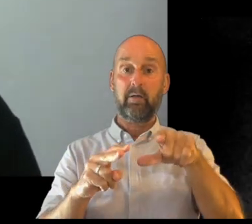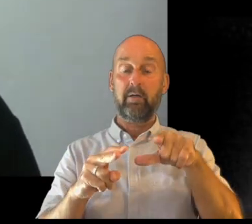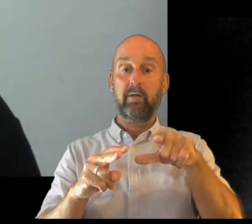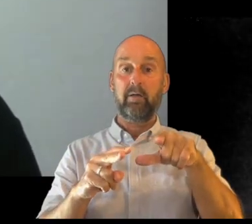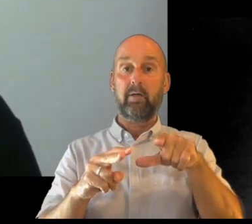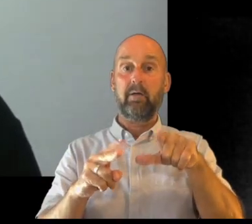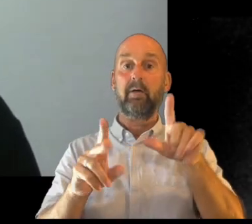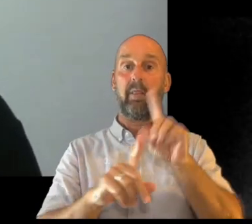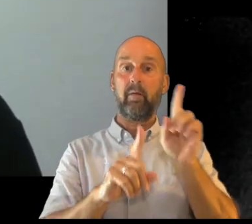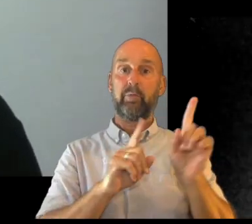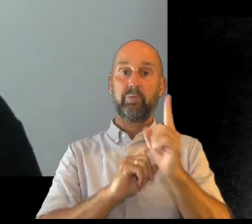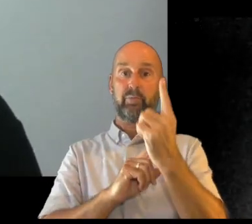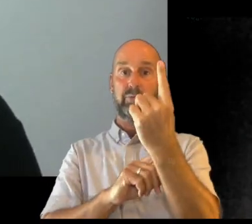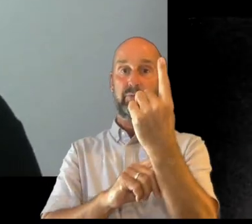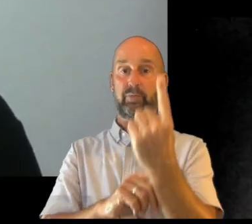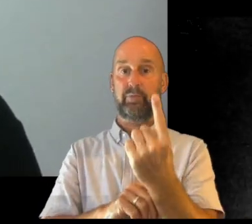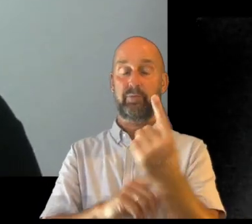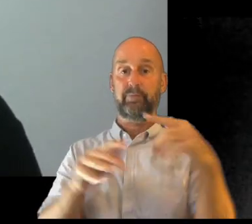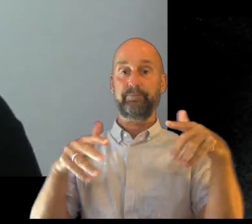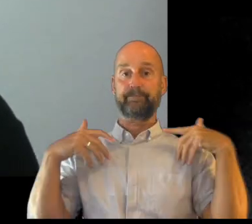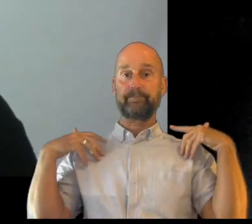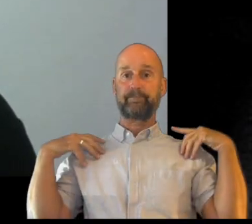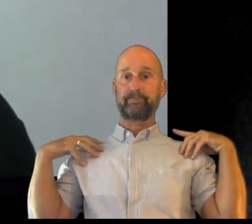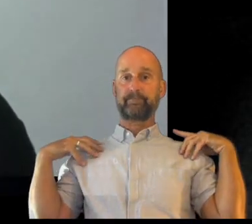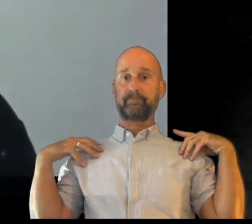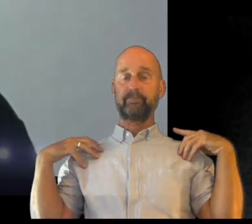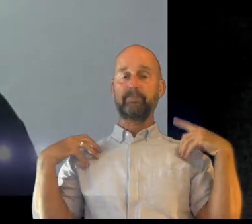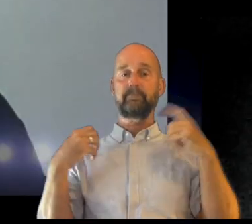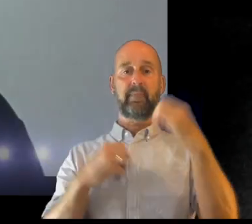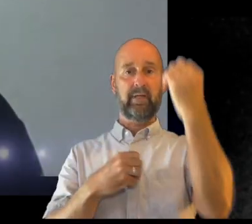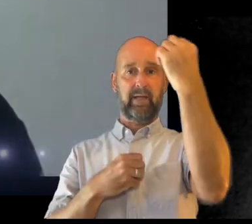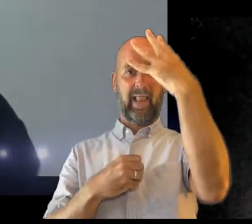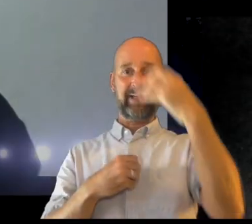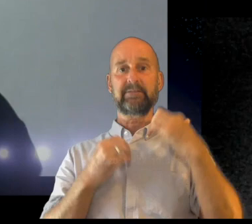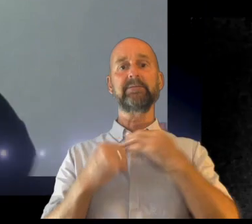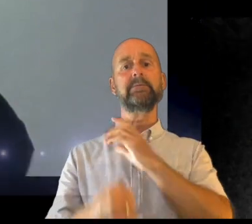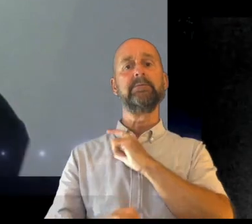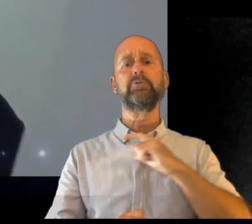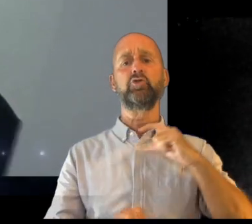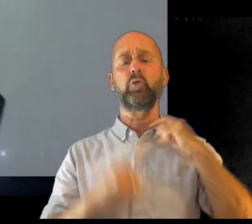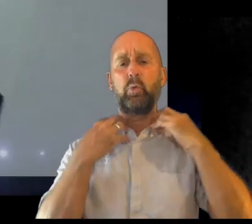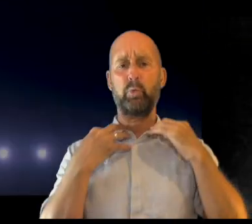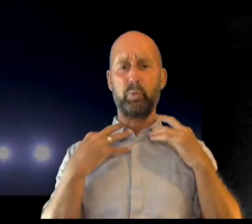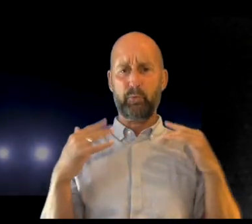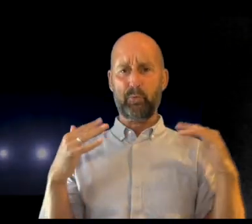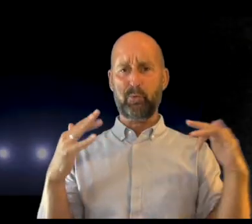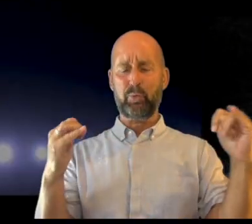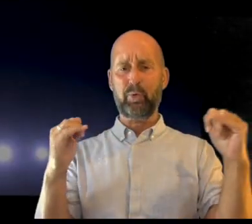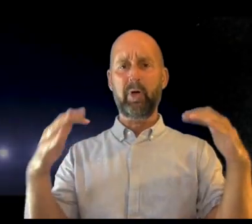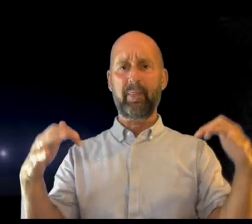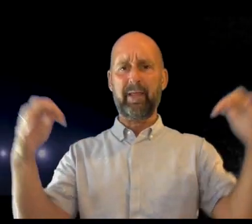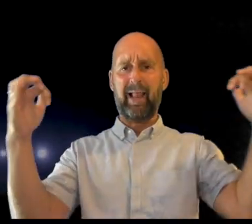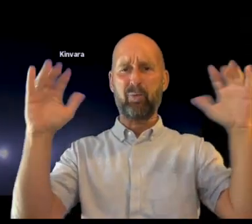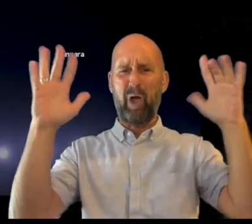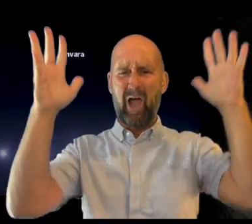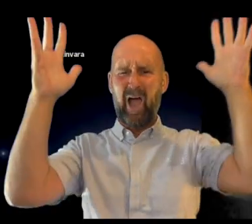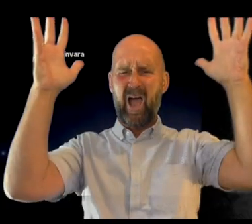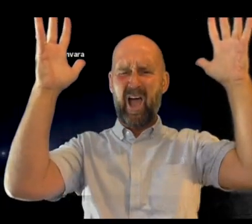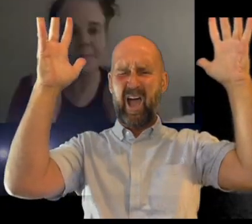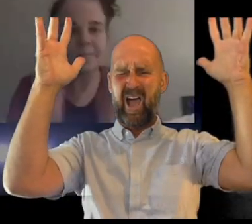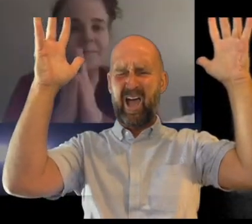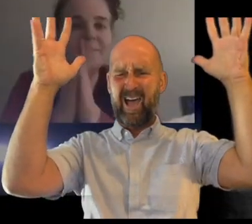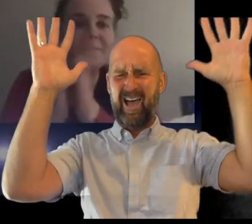the show-stopping model appears on the catwalk. The lights spark off the jewels on her neck. The crowd applaud, cheer.